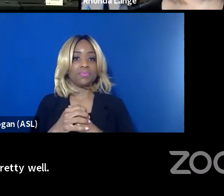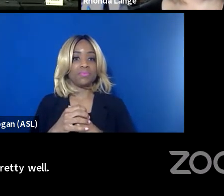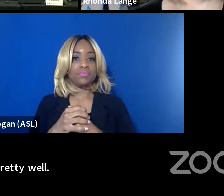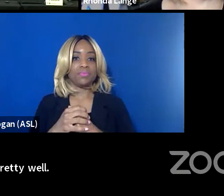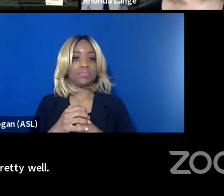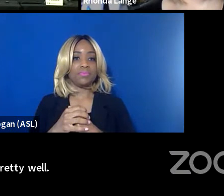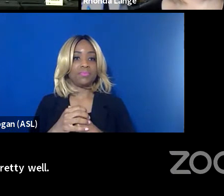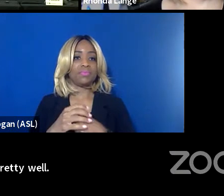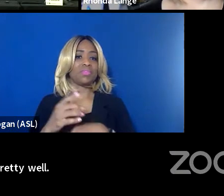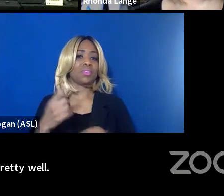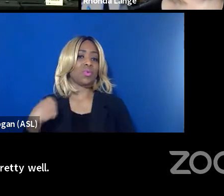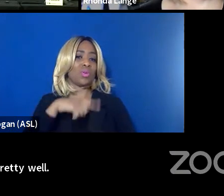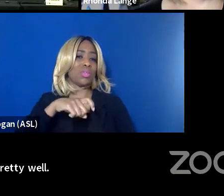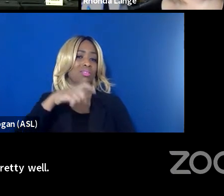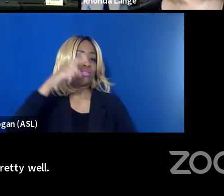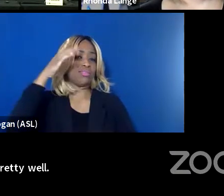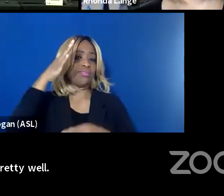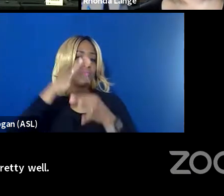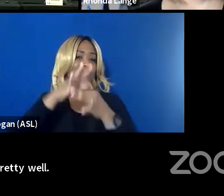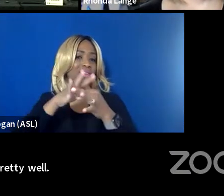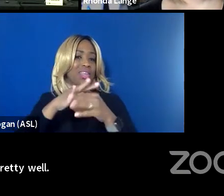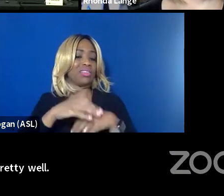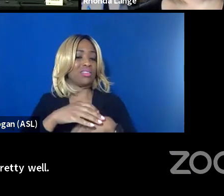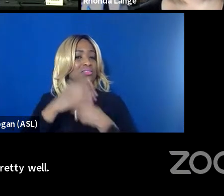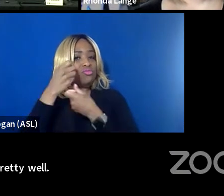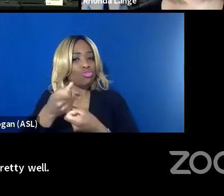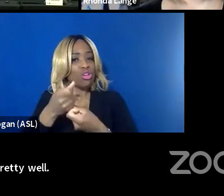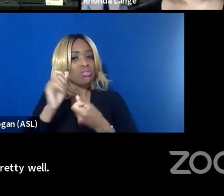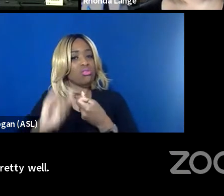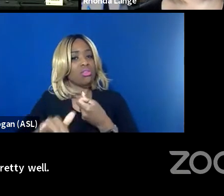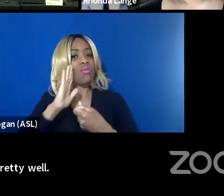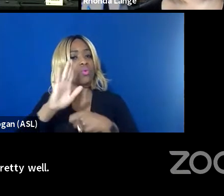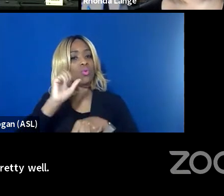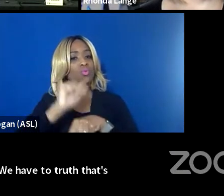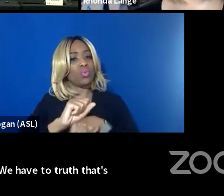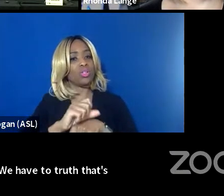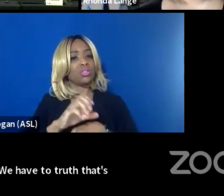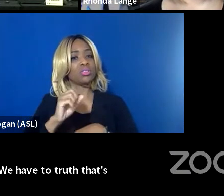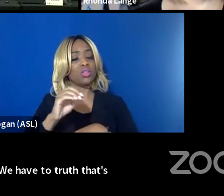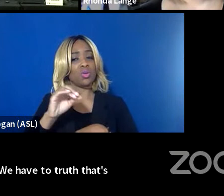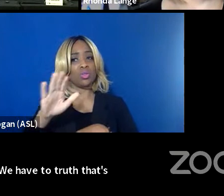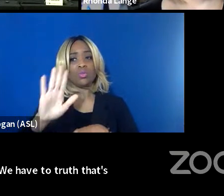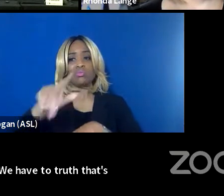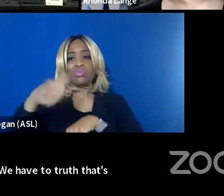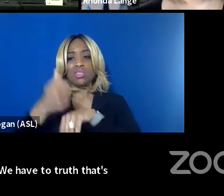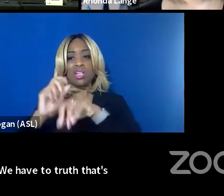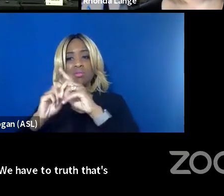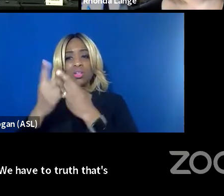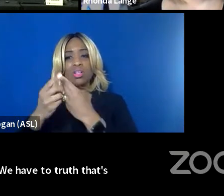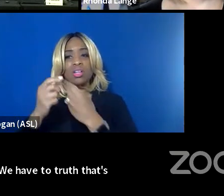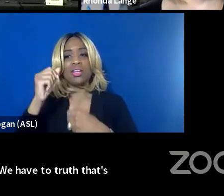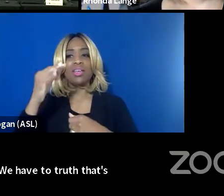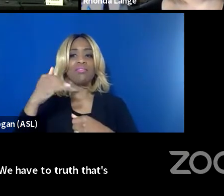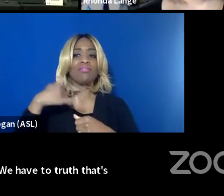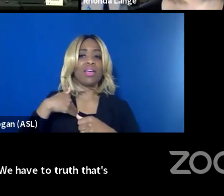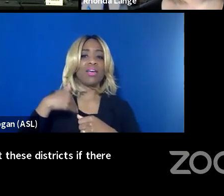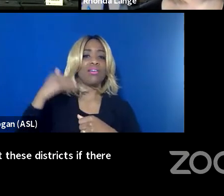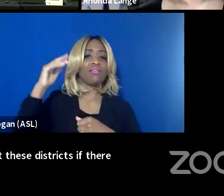we have to have faith in that. We have to trust that that's going to work. And when you lay out these districts, if there's a political option in